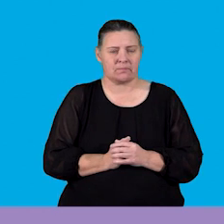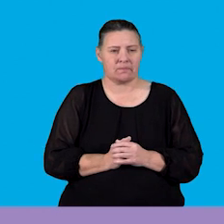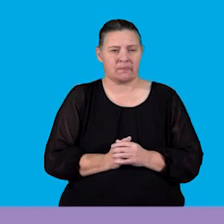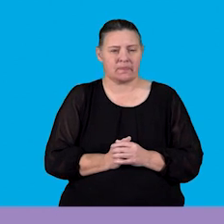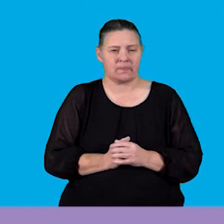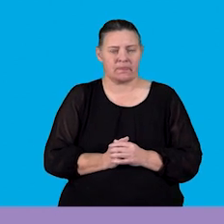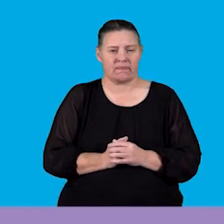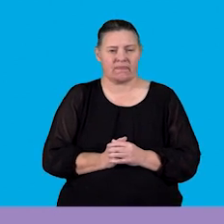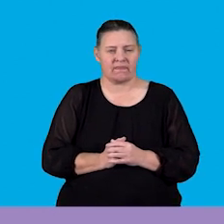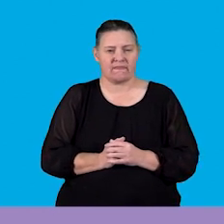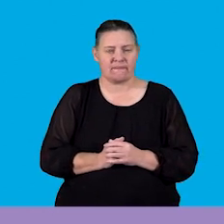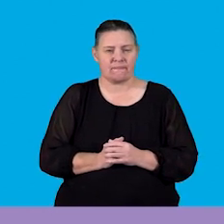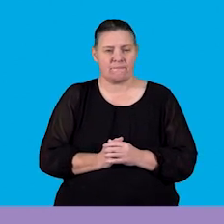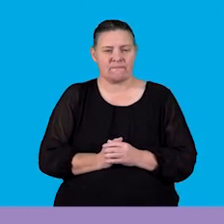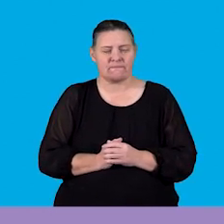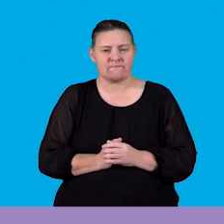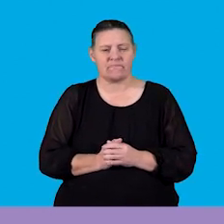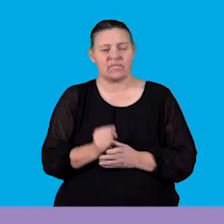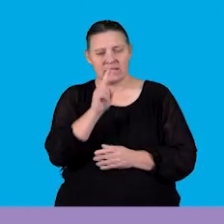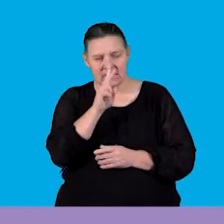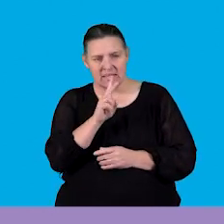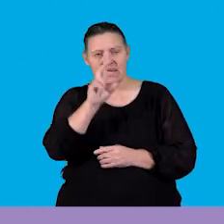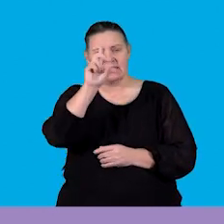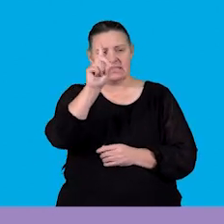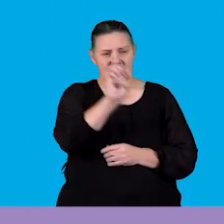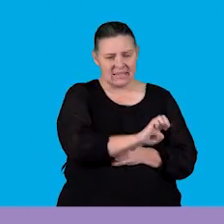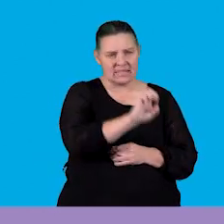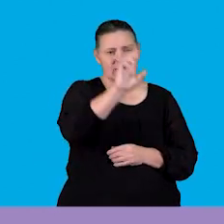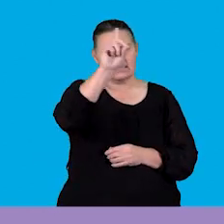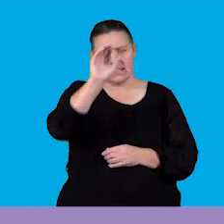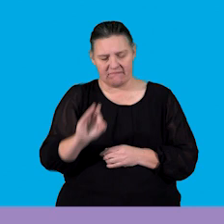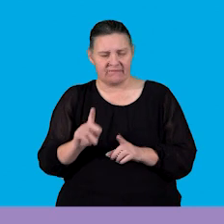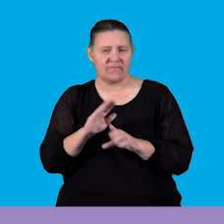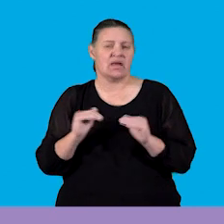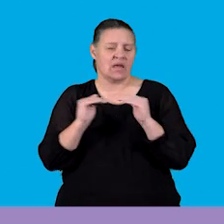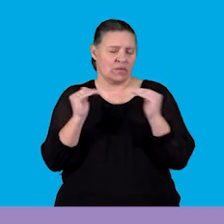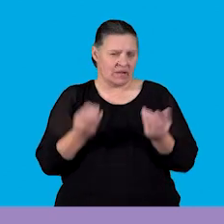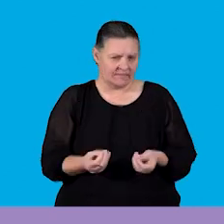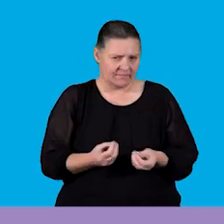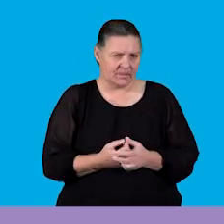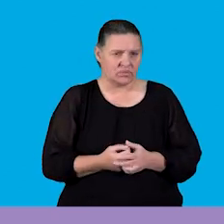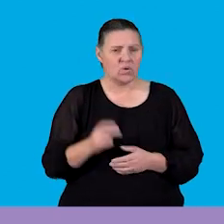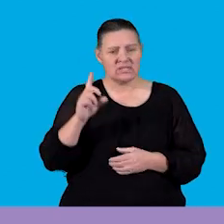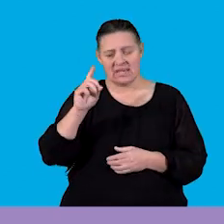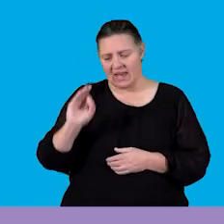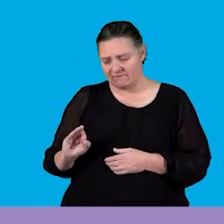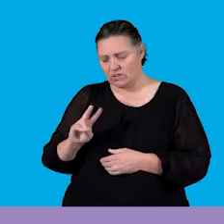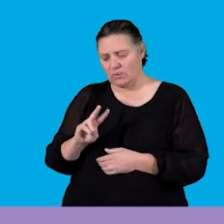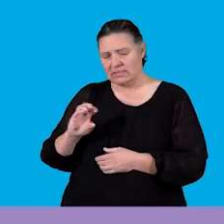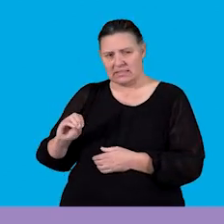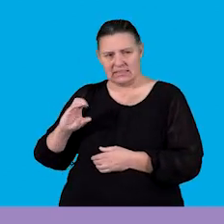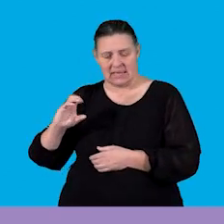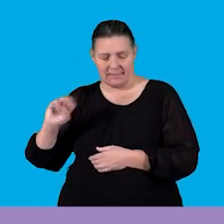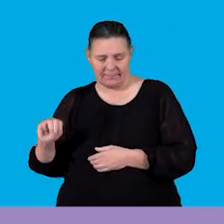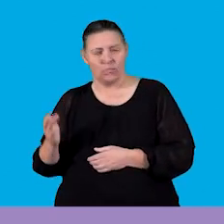is DE and DF. So we can see that DE and DF are equal, and since as well we know that DF